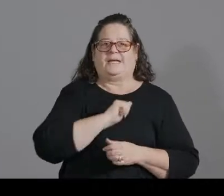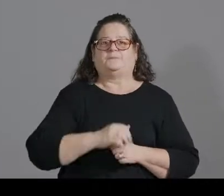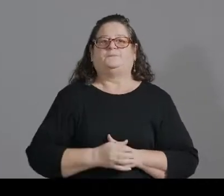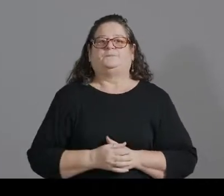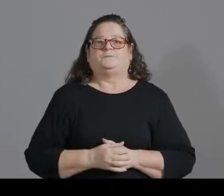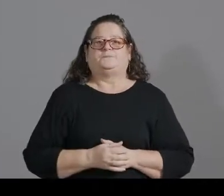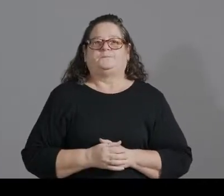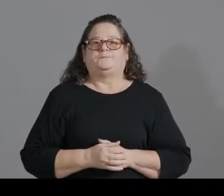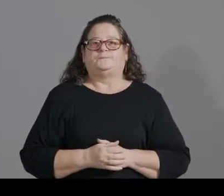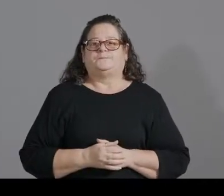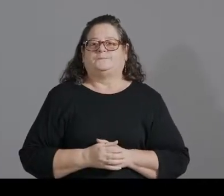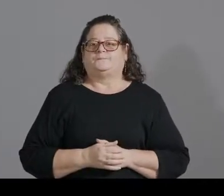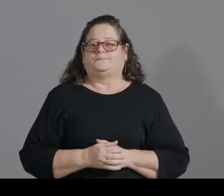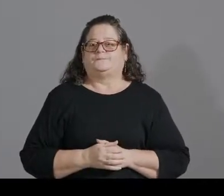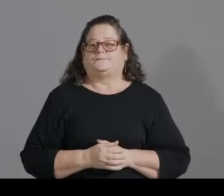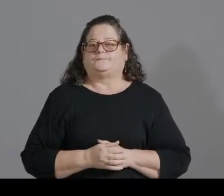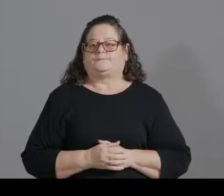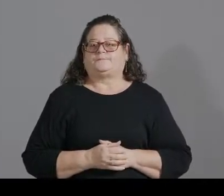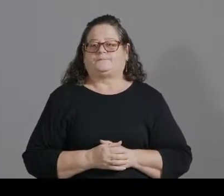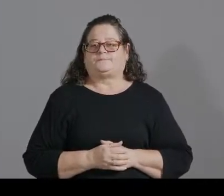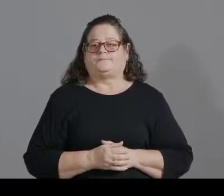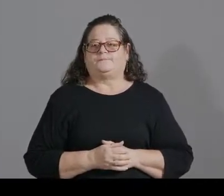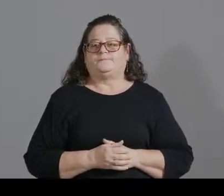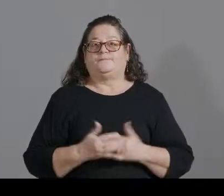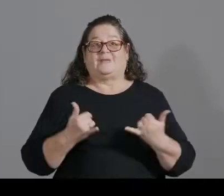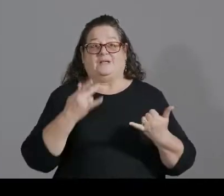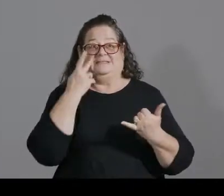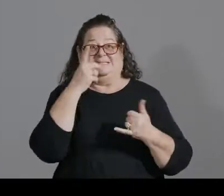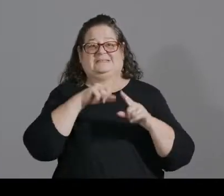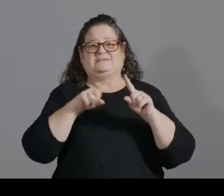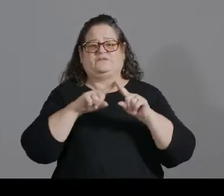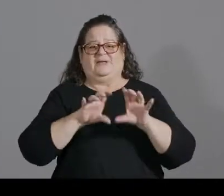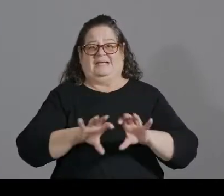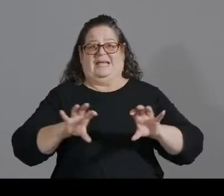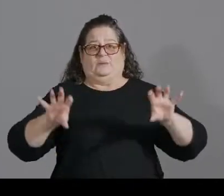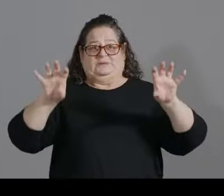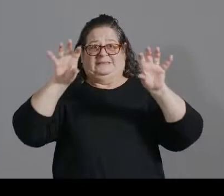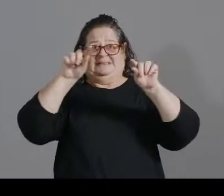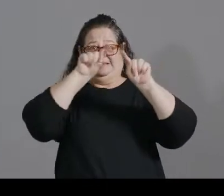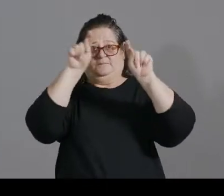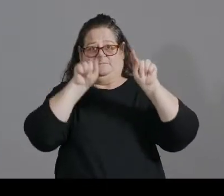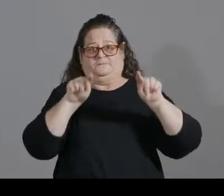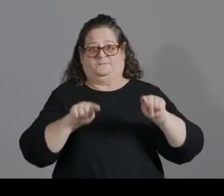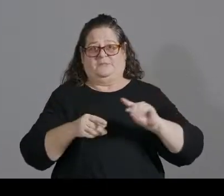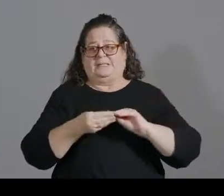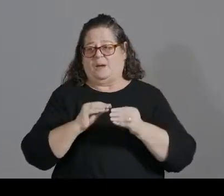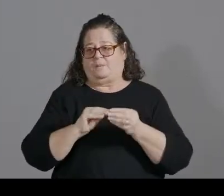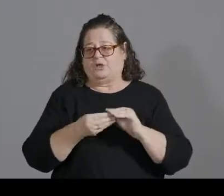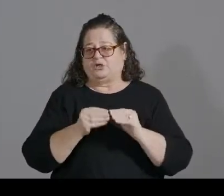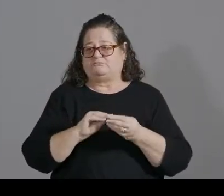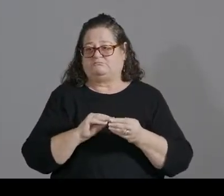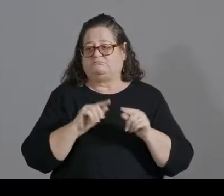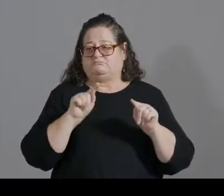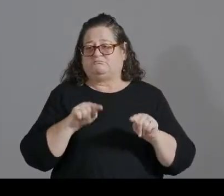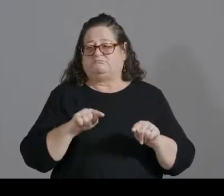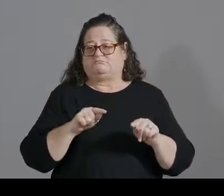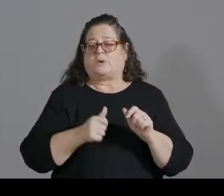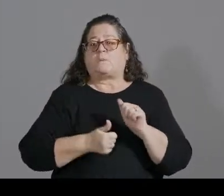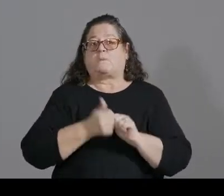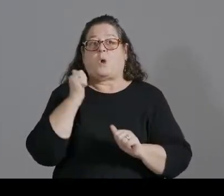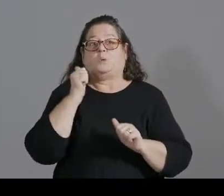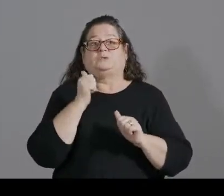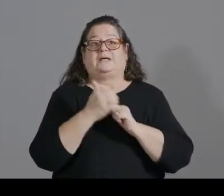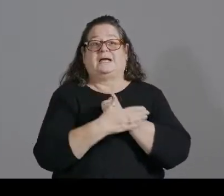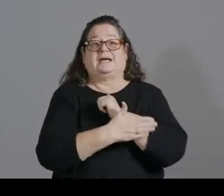This is the trend of the counties and their number of cases. You can see most of our counties are in a downward trend, mirroring